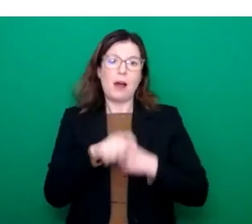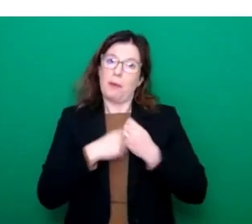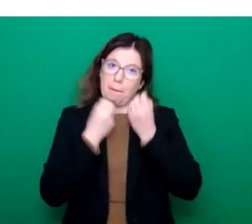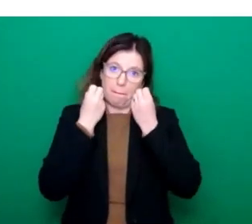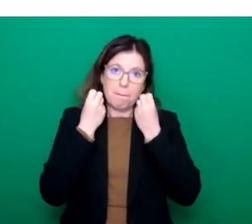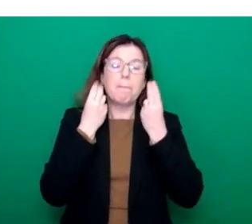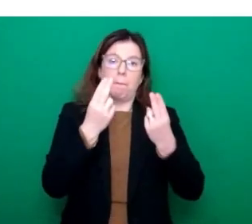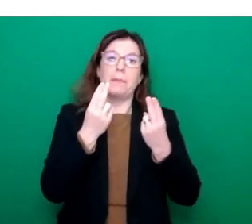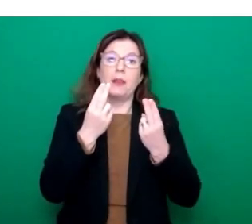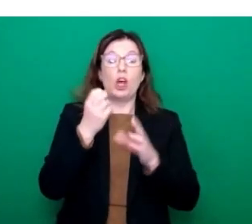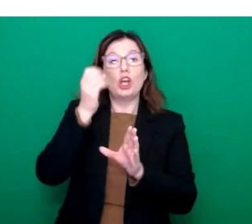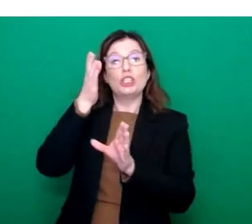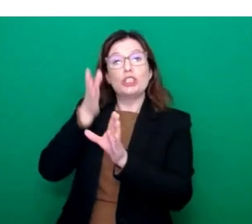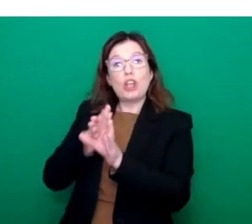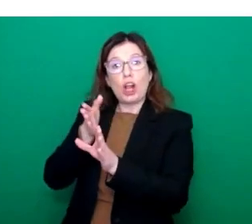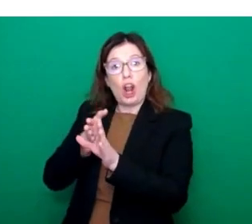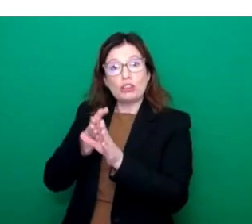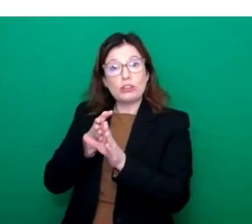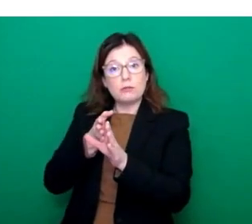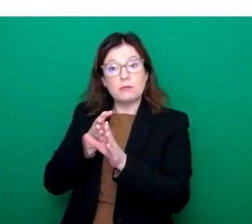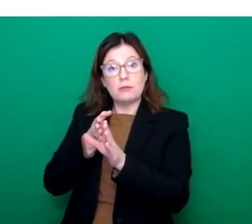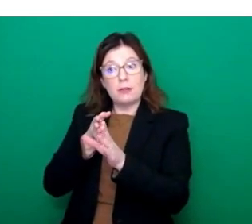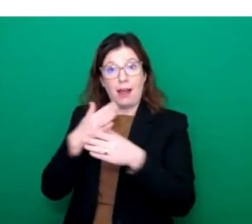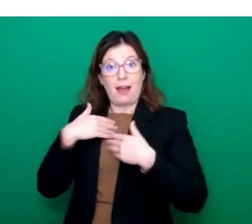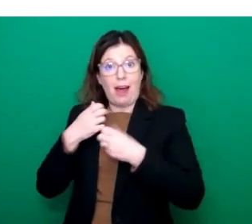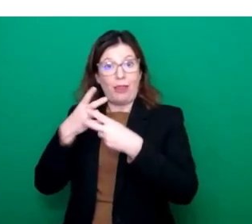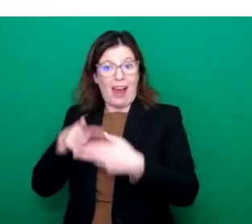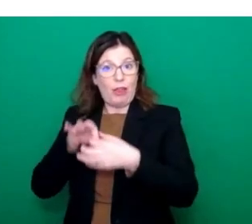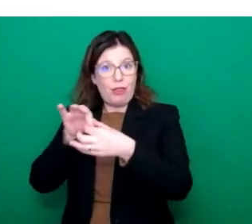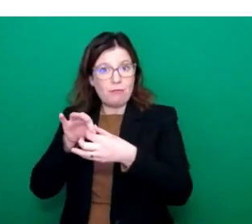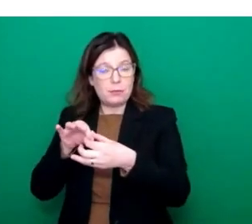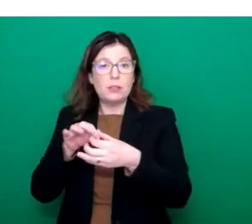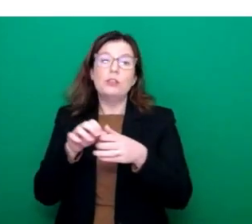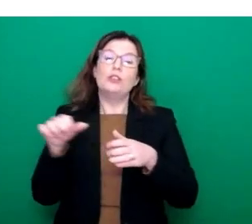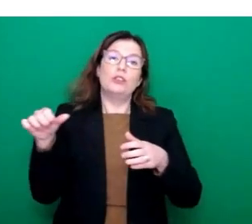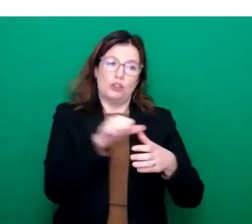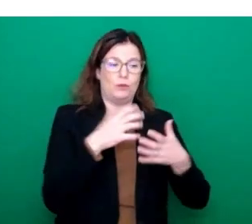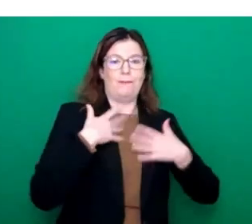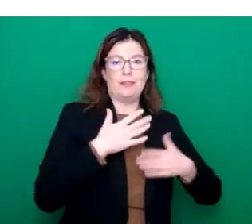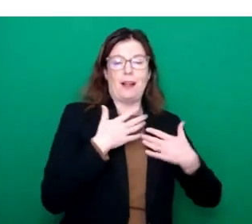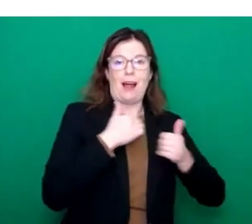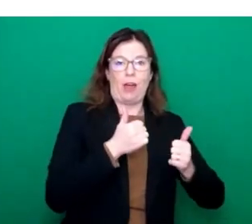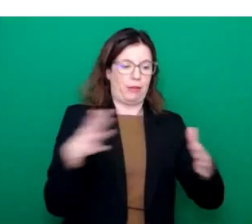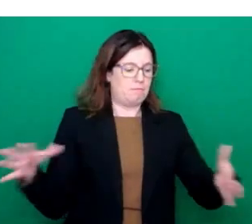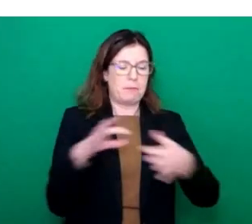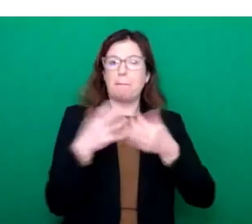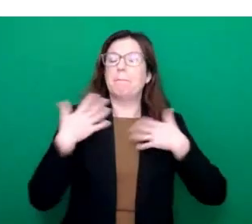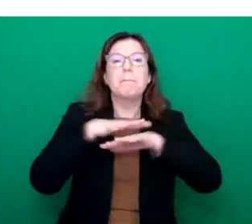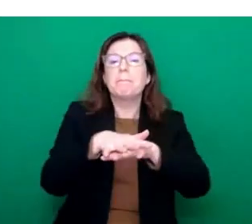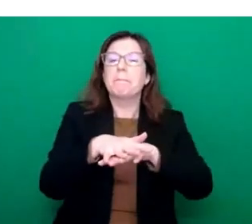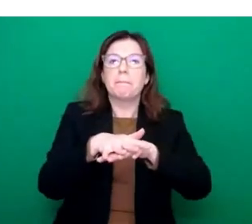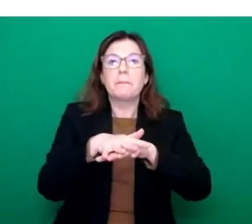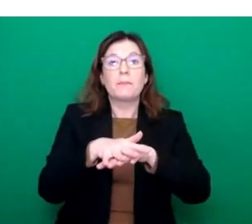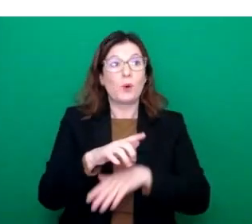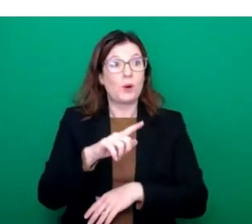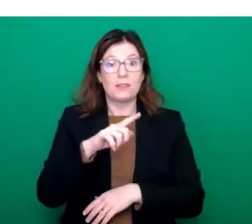integrating psychological care therapy into the main physical healthcare system, because things have to